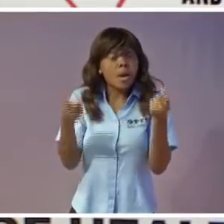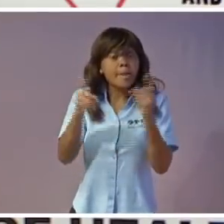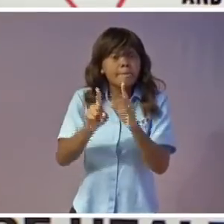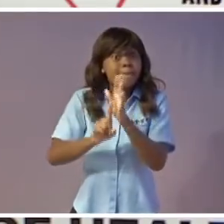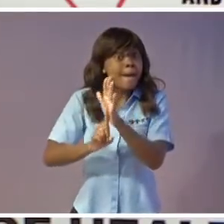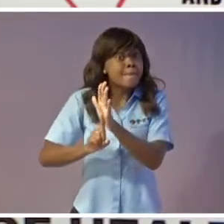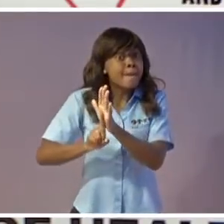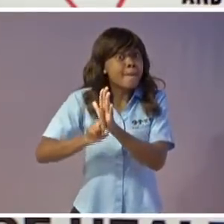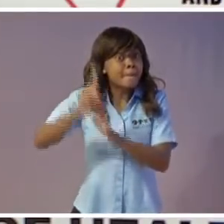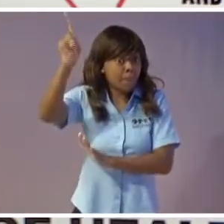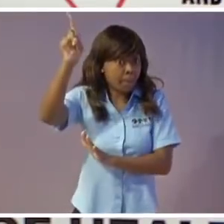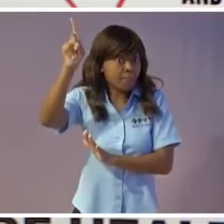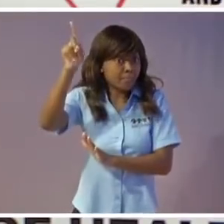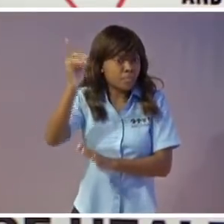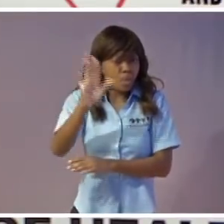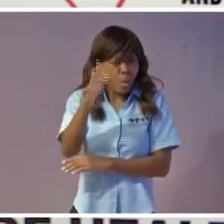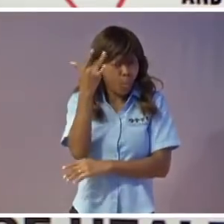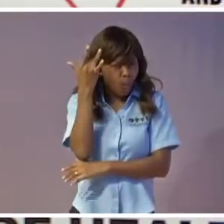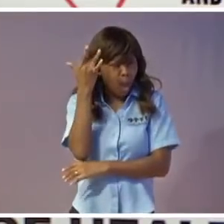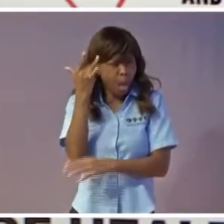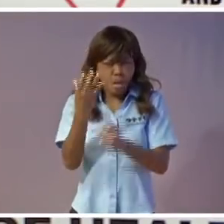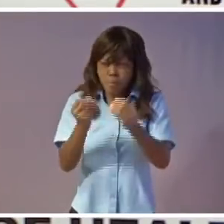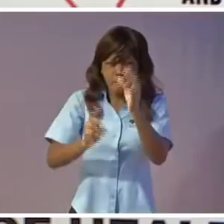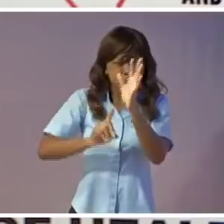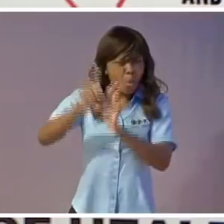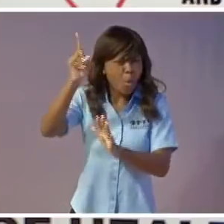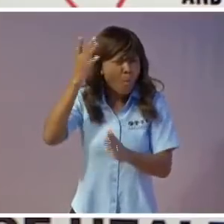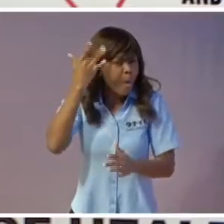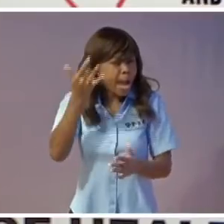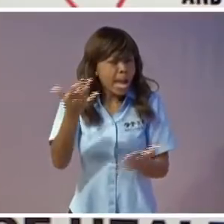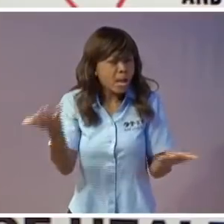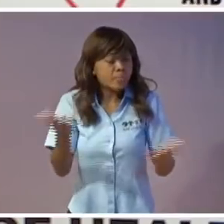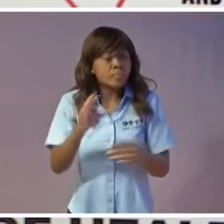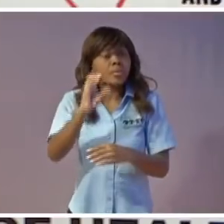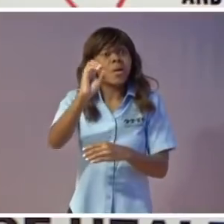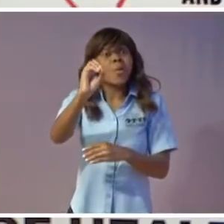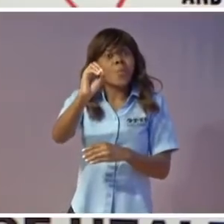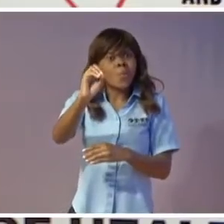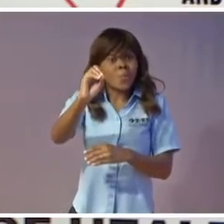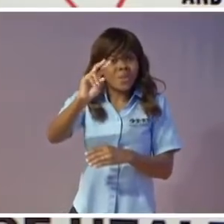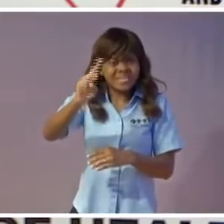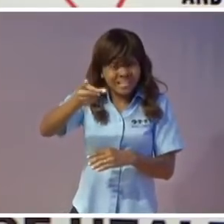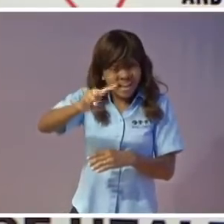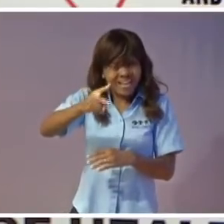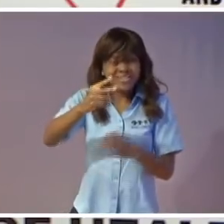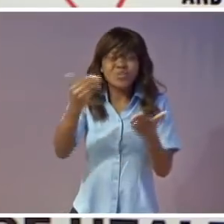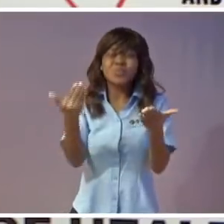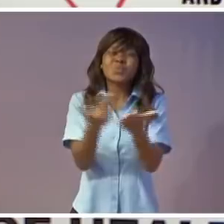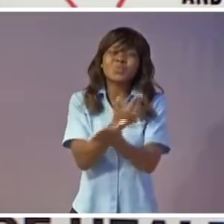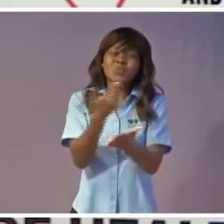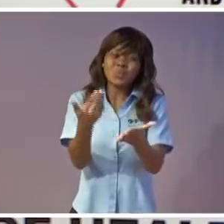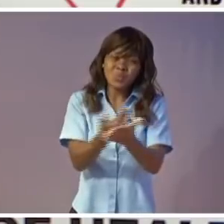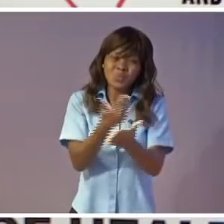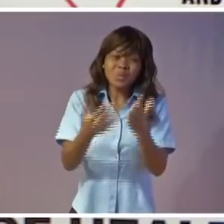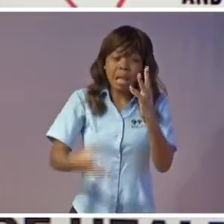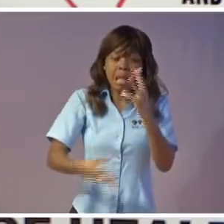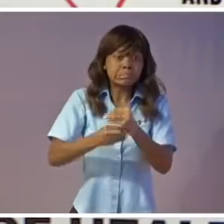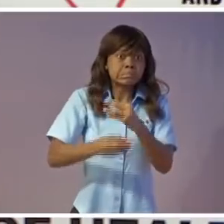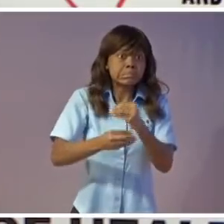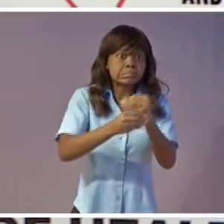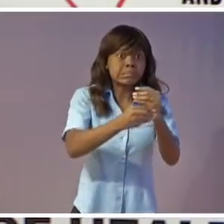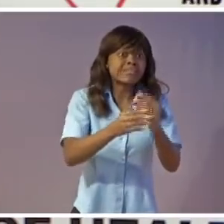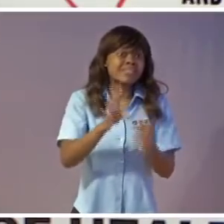these numbers since the start of the pandemic. There are now 42 countries with 1